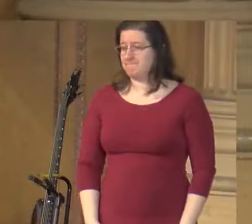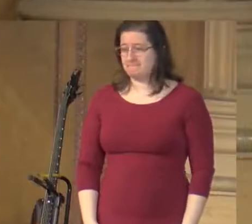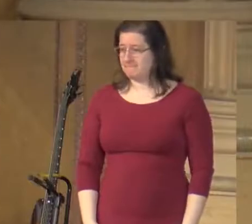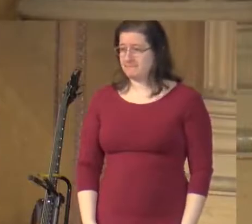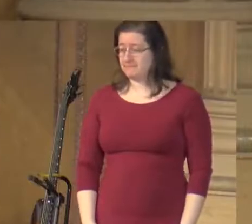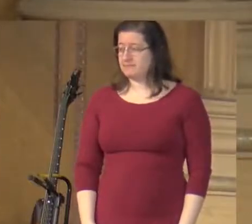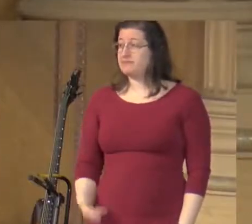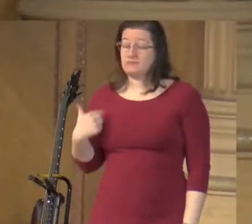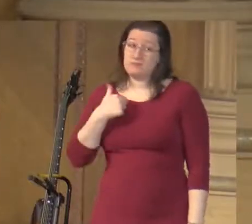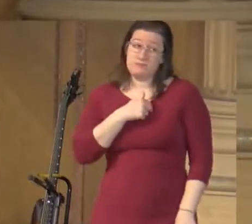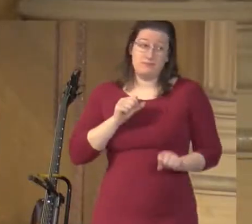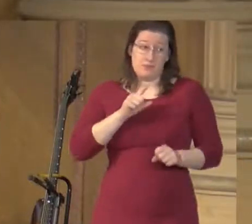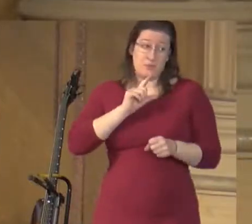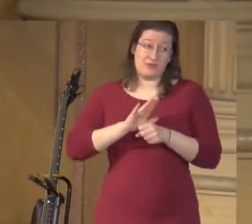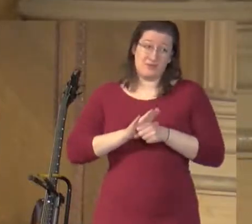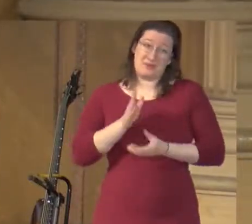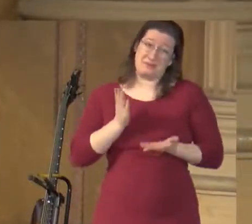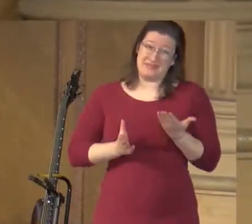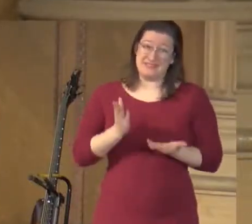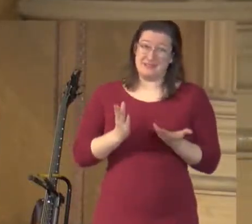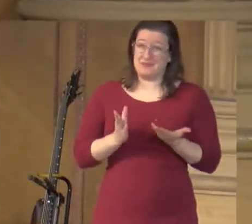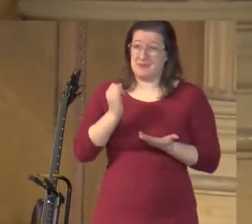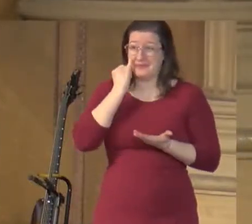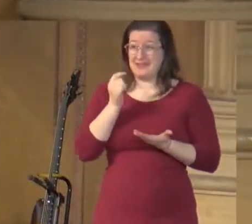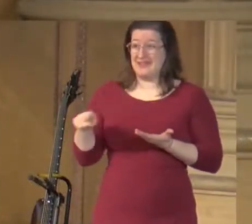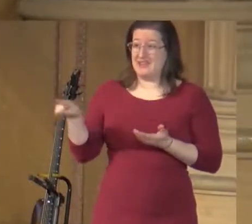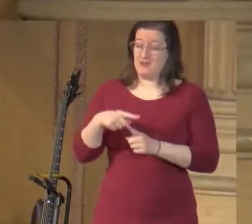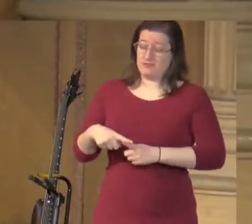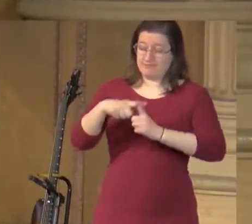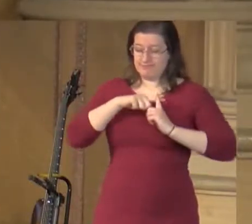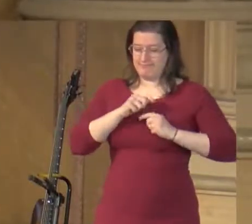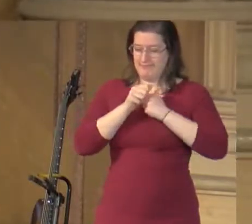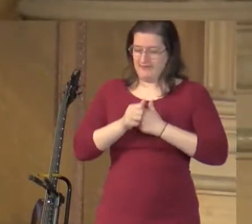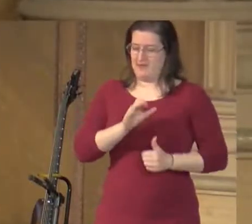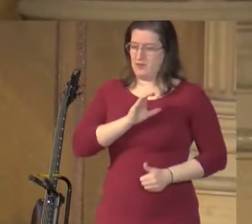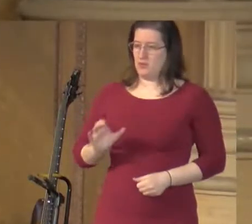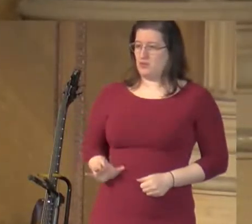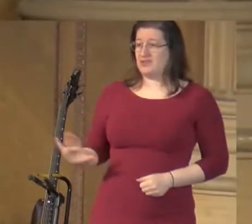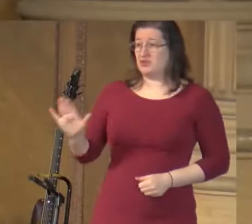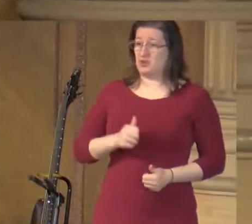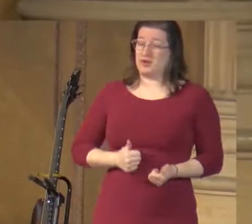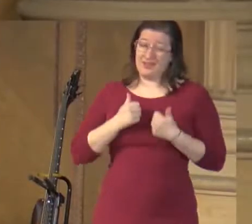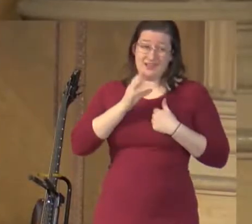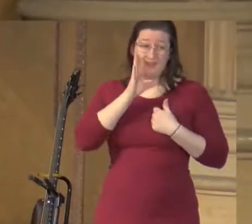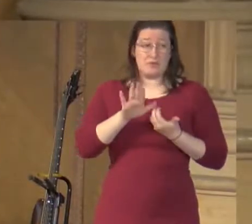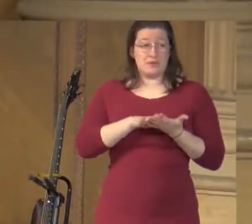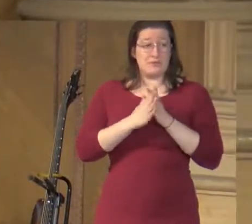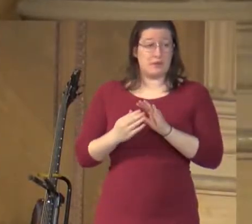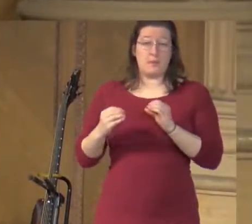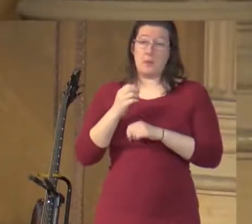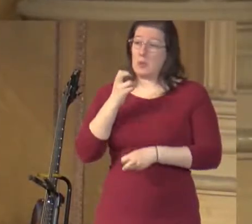in fact we can almost guarantee that if you become a follower of Christ in some ways your life will be harder because you're a Christian